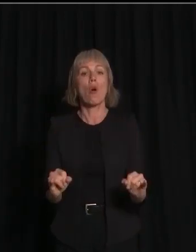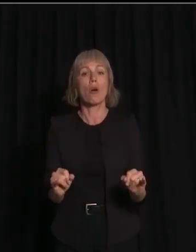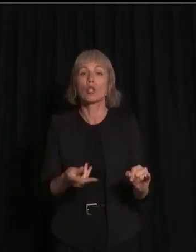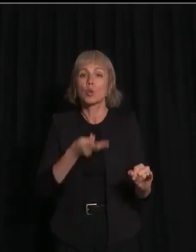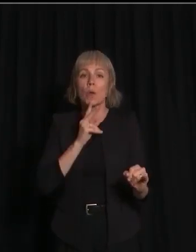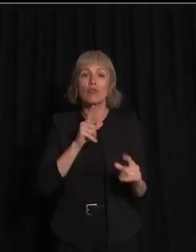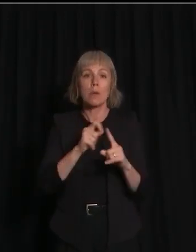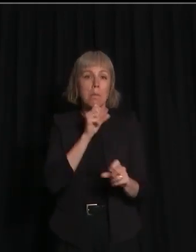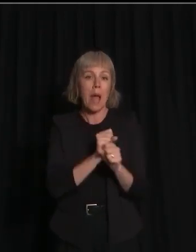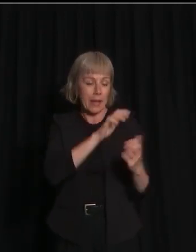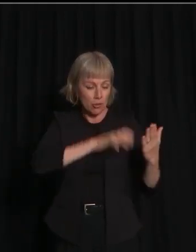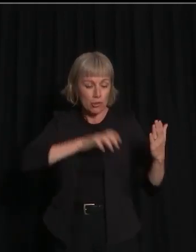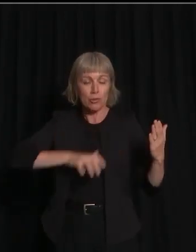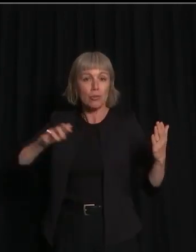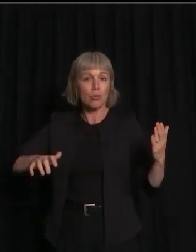of report.